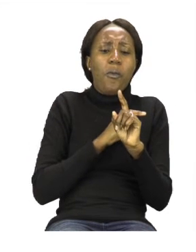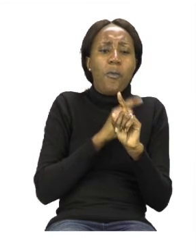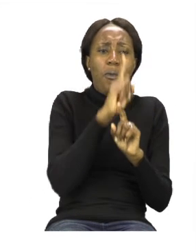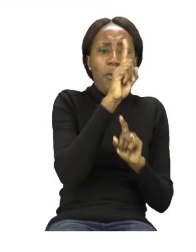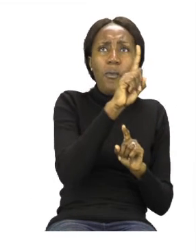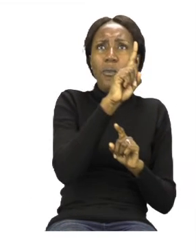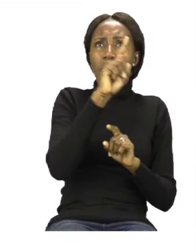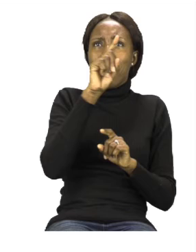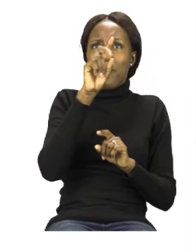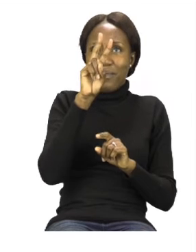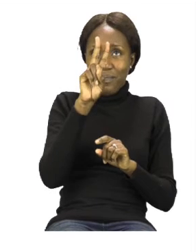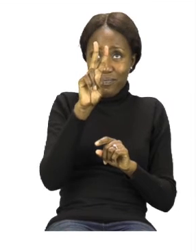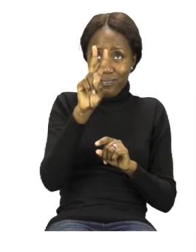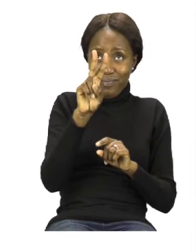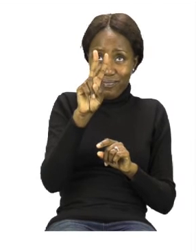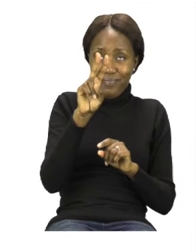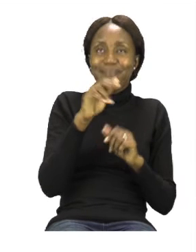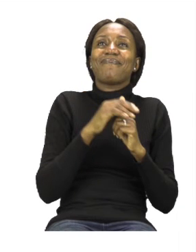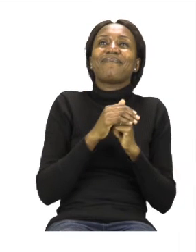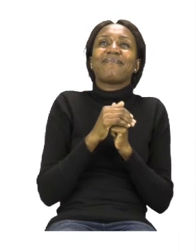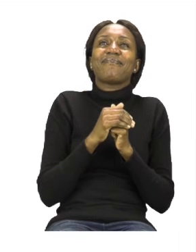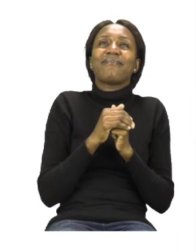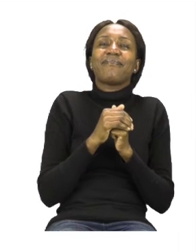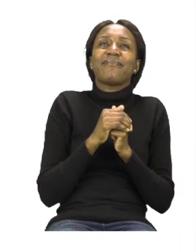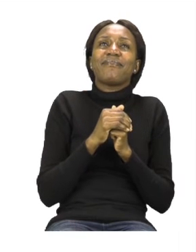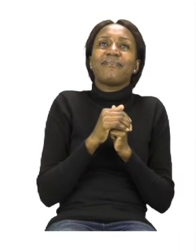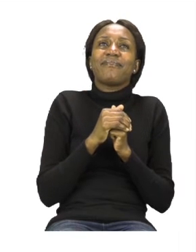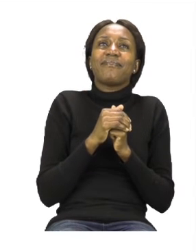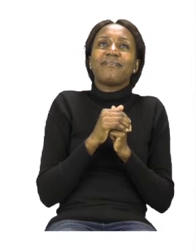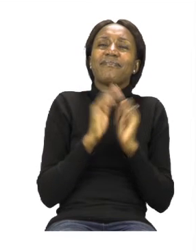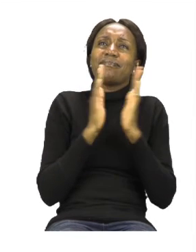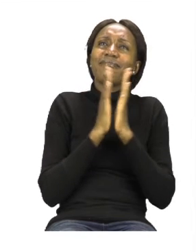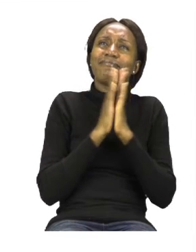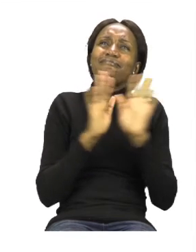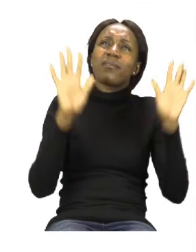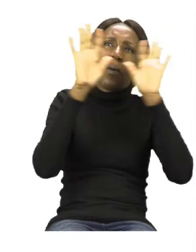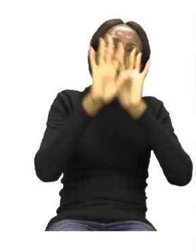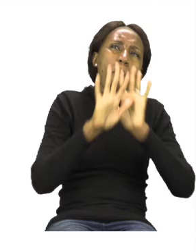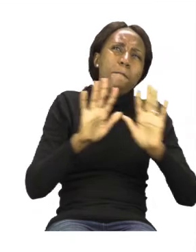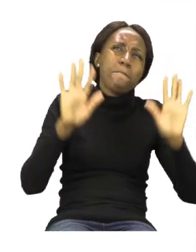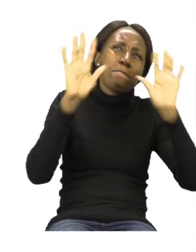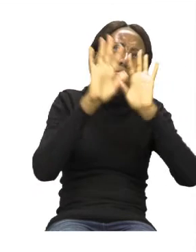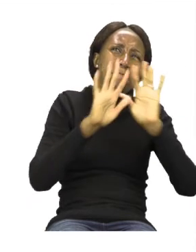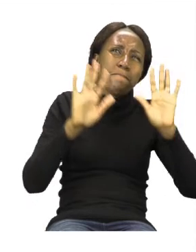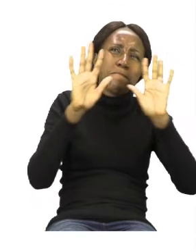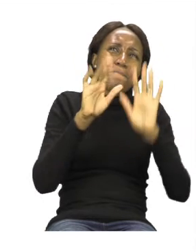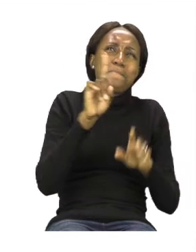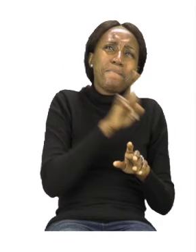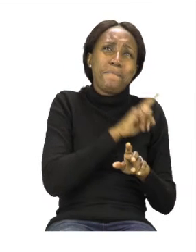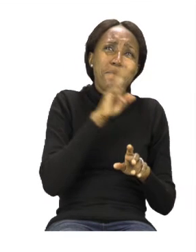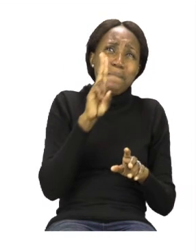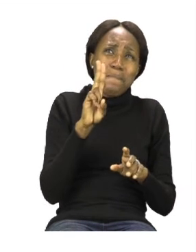a 1 and a 2. I'd like you to please color in the big 12 that you can see